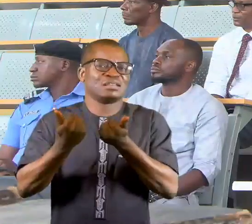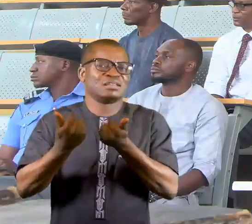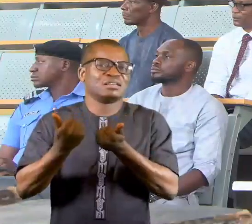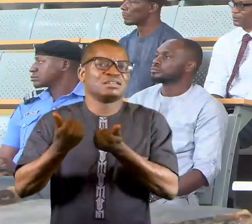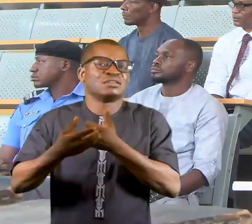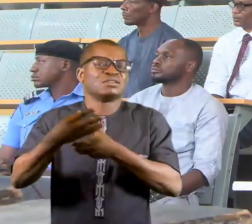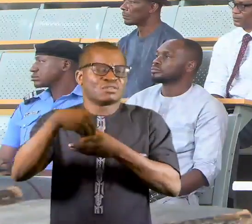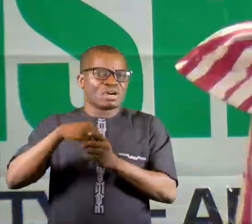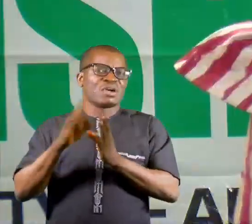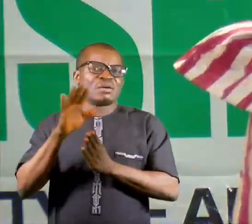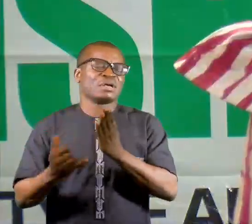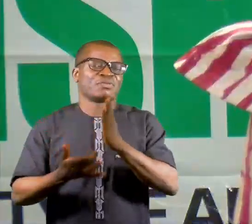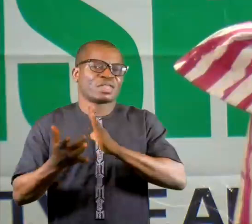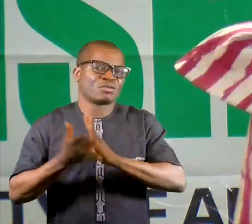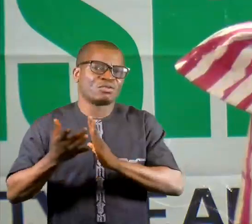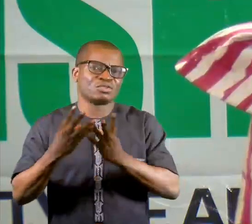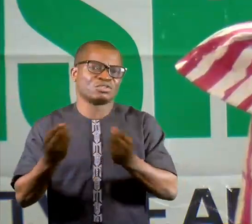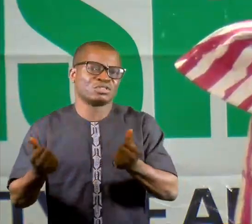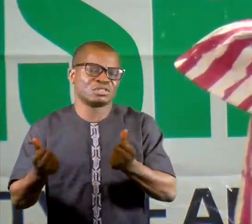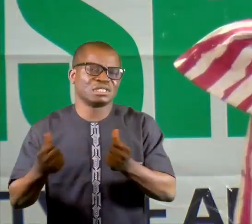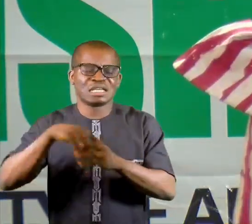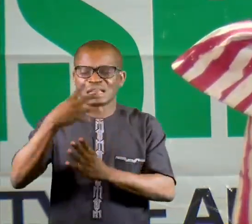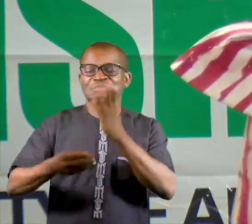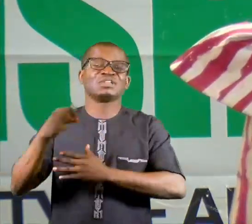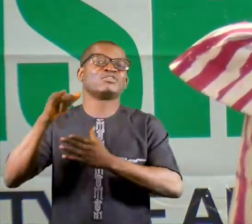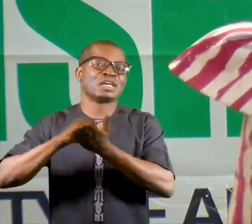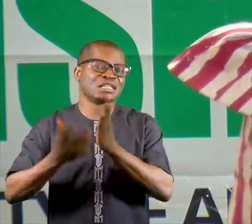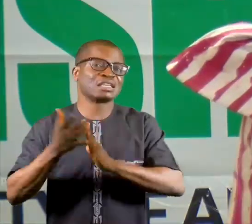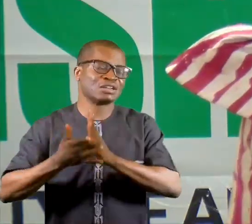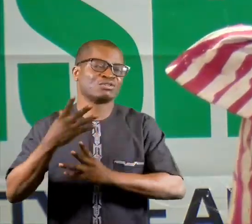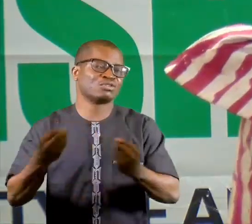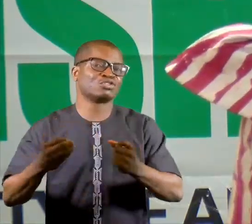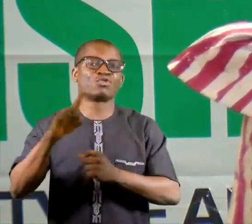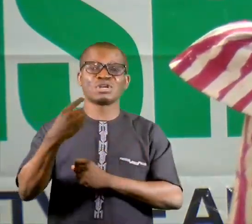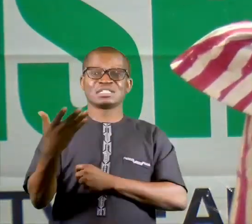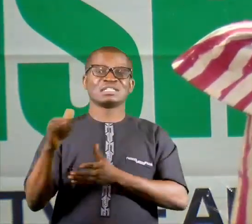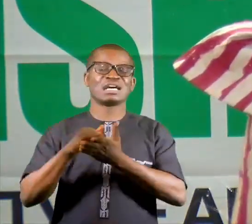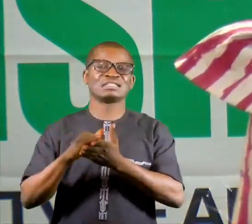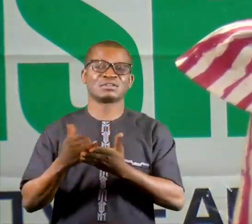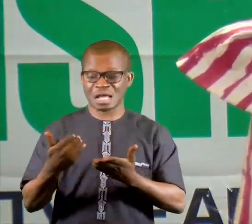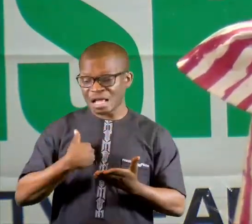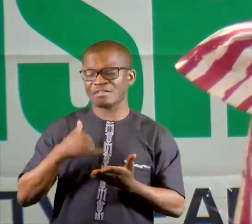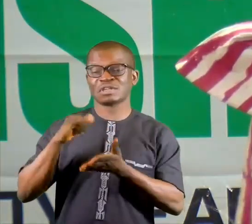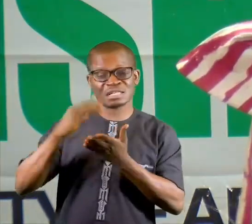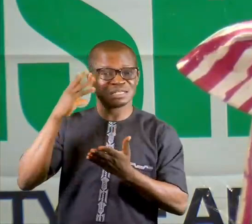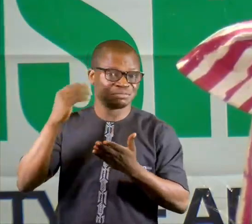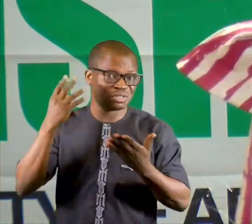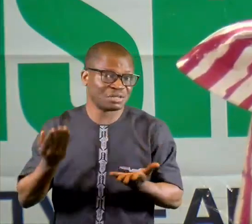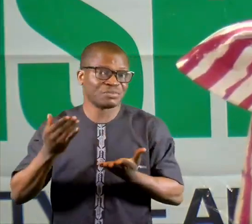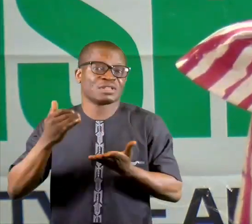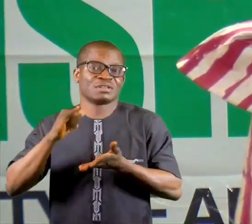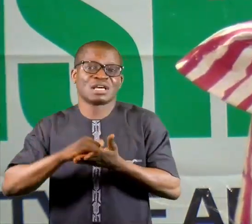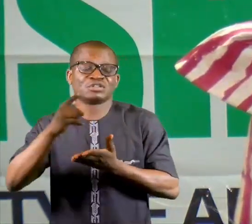solutions do not exist for. In the absence of technical solutions, the only thing that exists are experimental